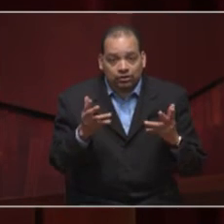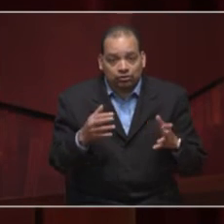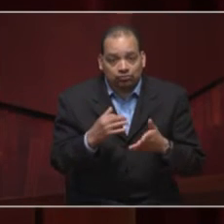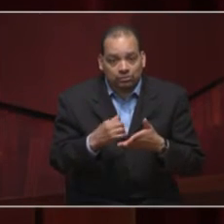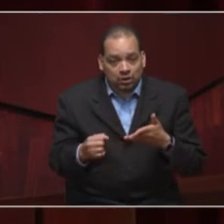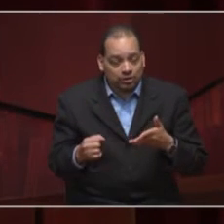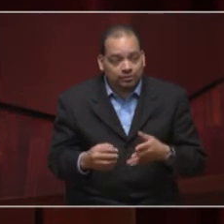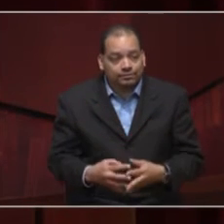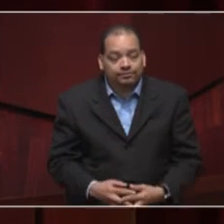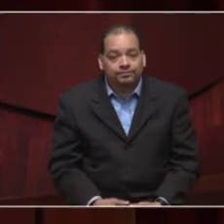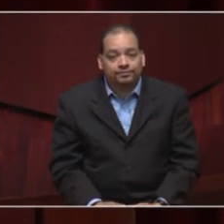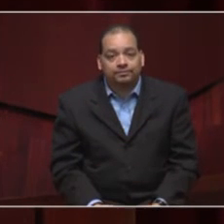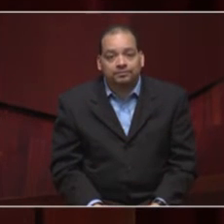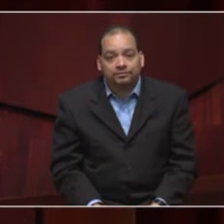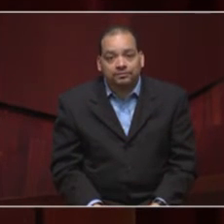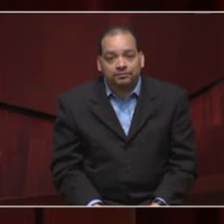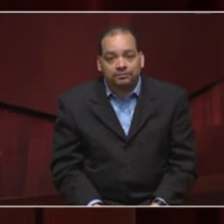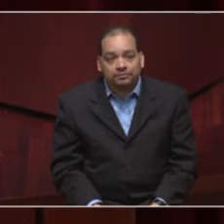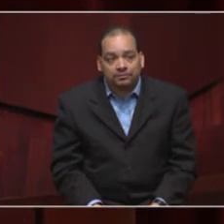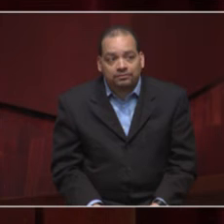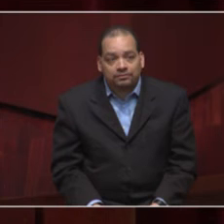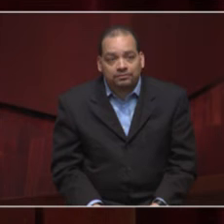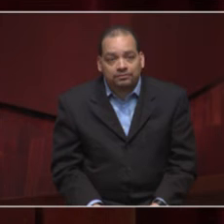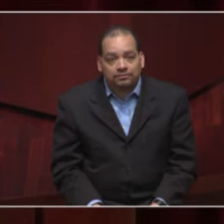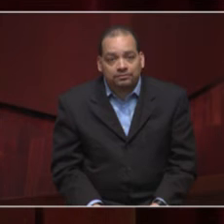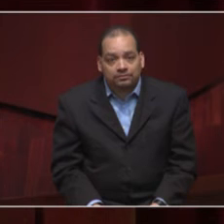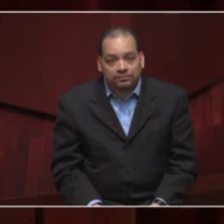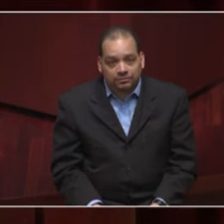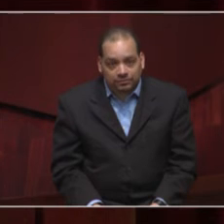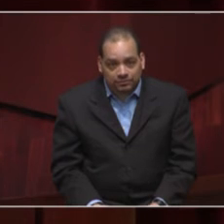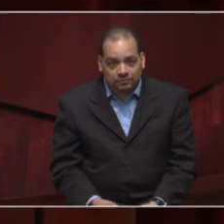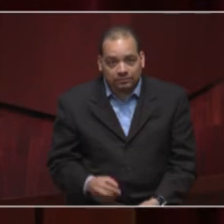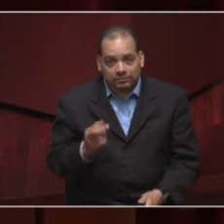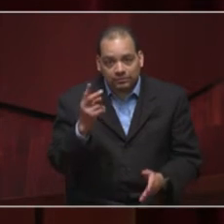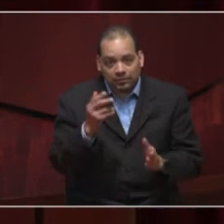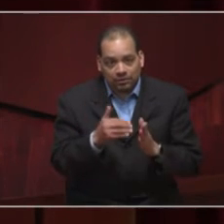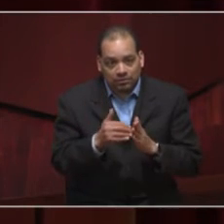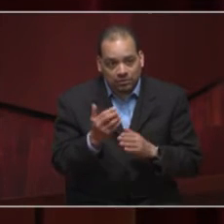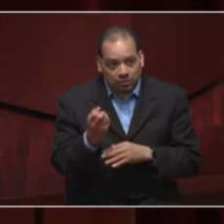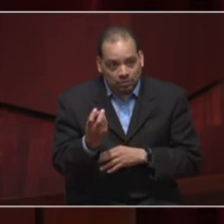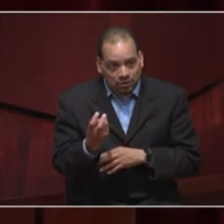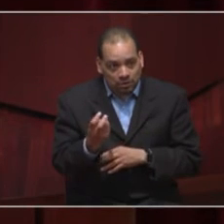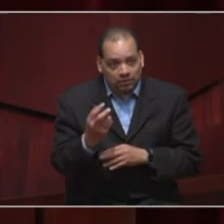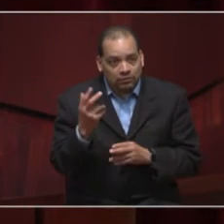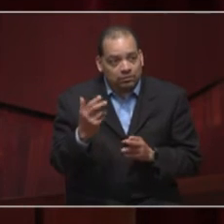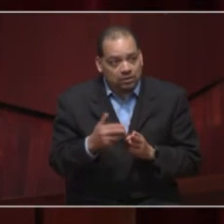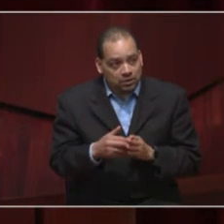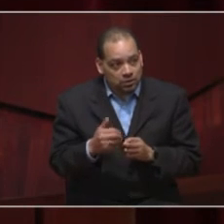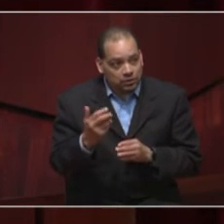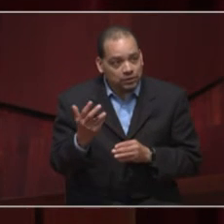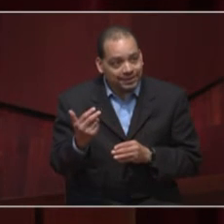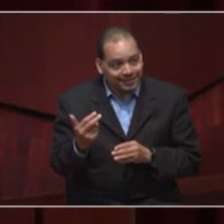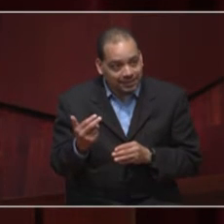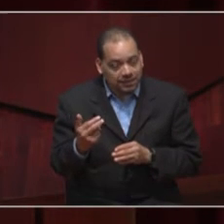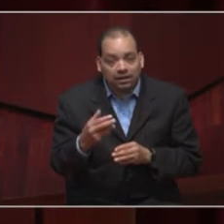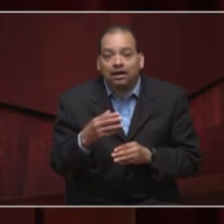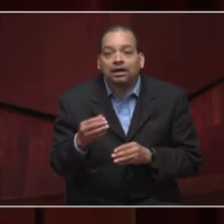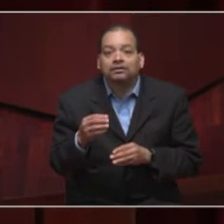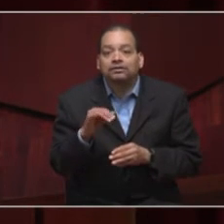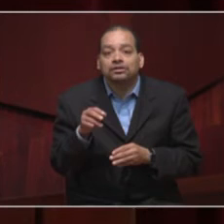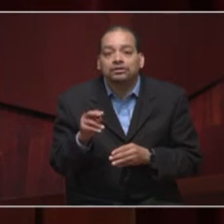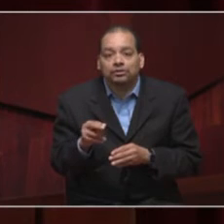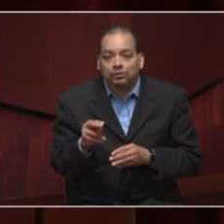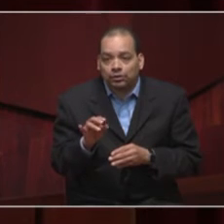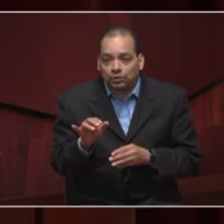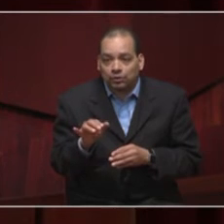The ones that we loaded in for 2012, the ones we loaded for 2013, and in January, the ones